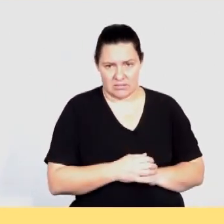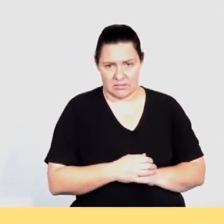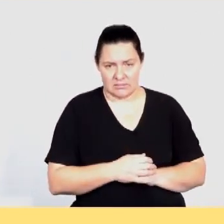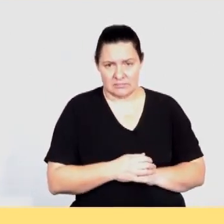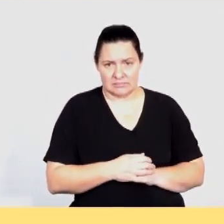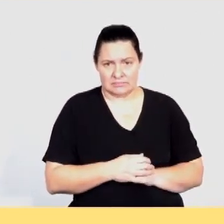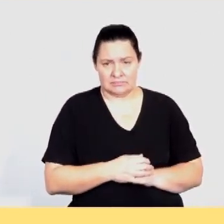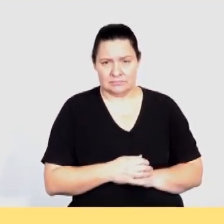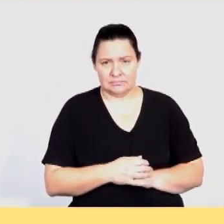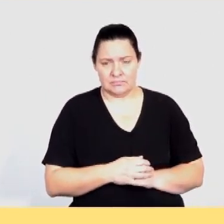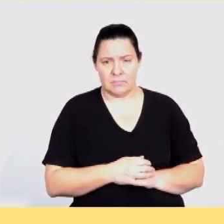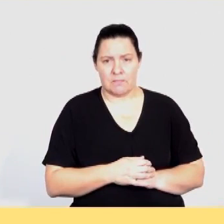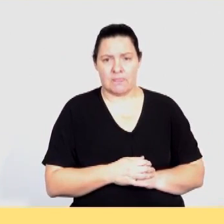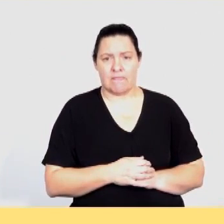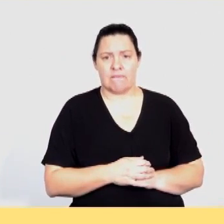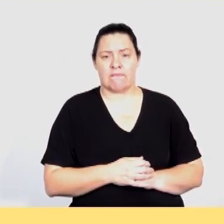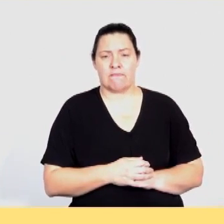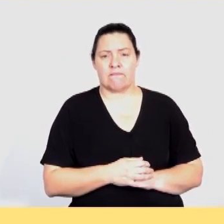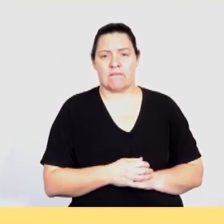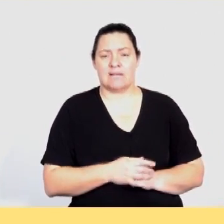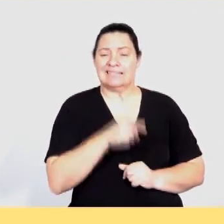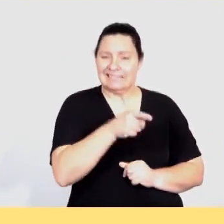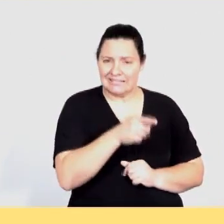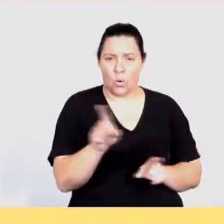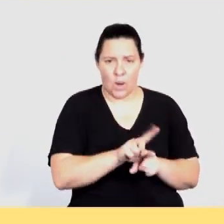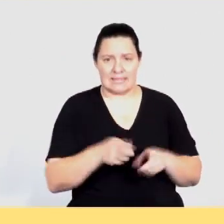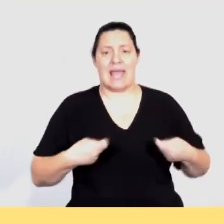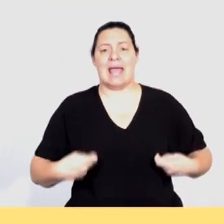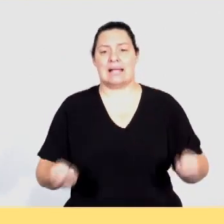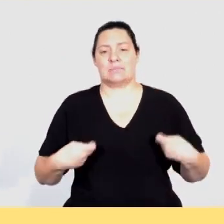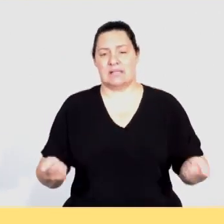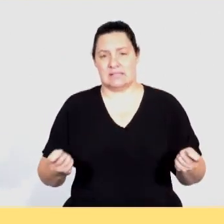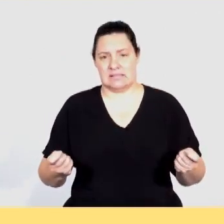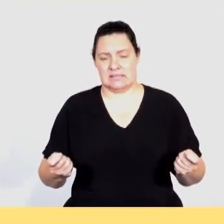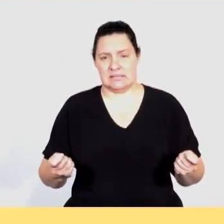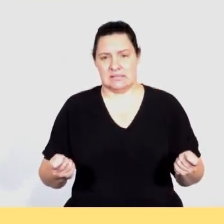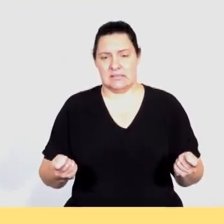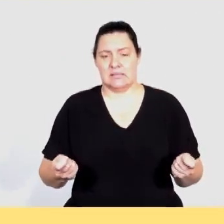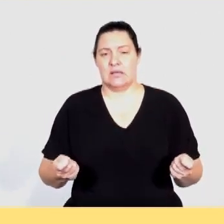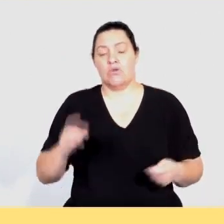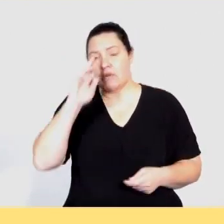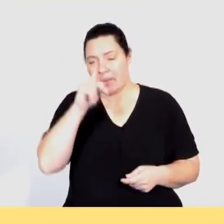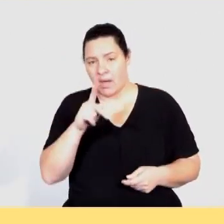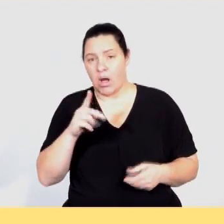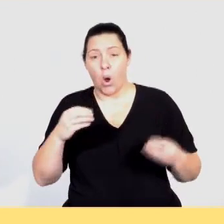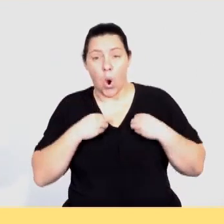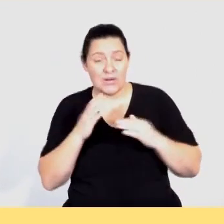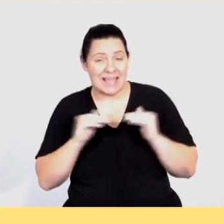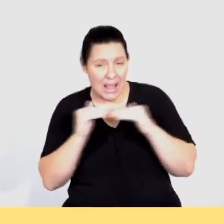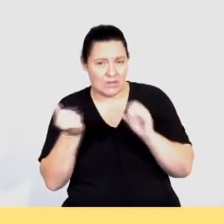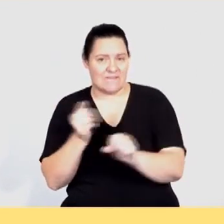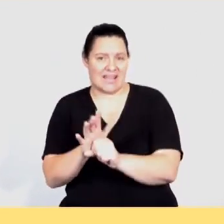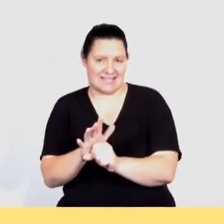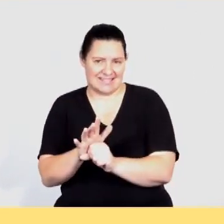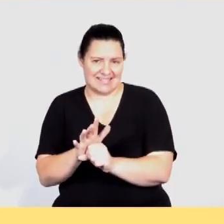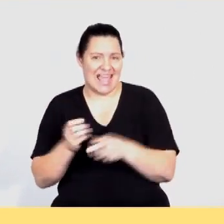packing materials. Packing materials is an expense. Remember what affects